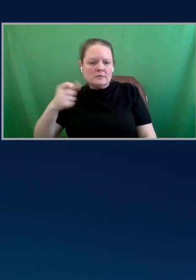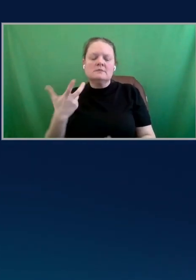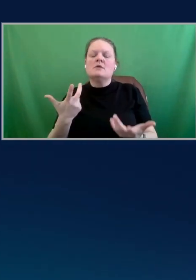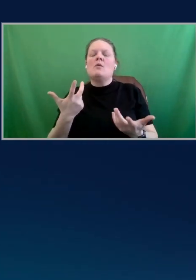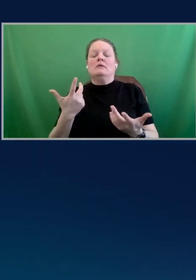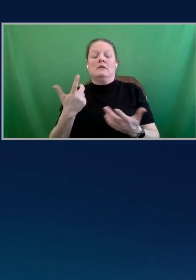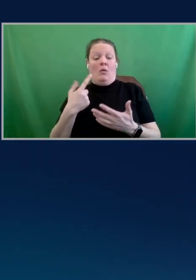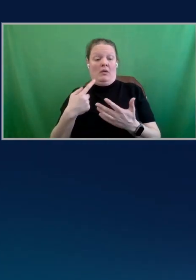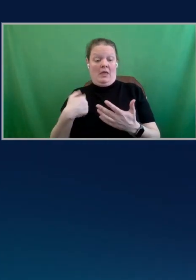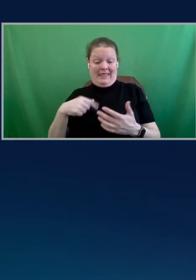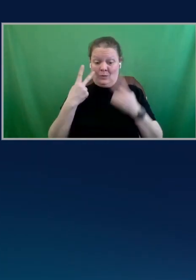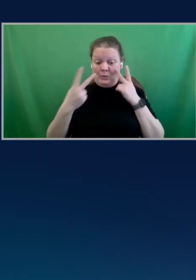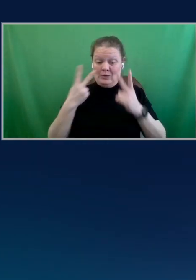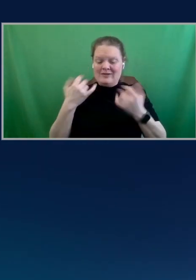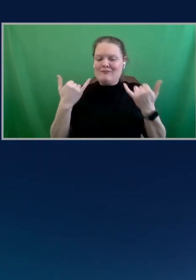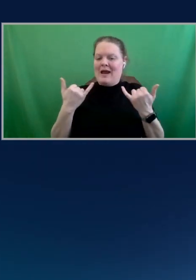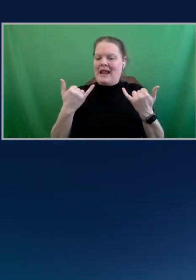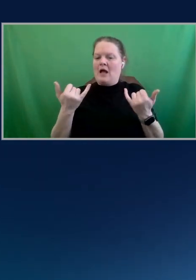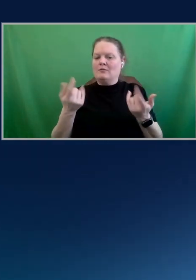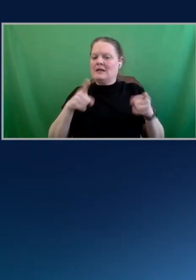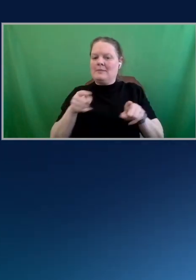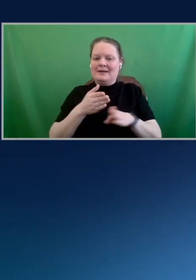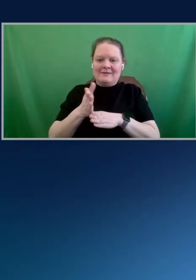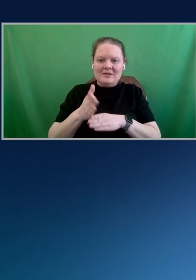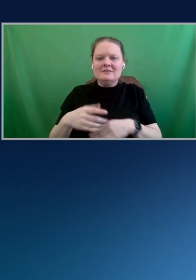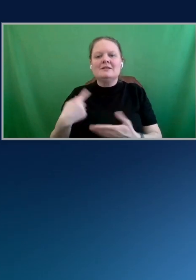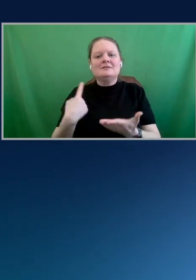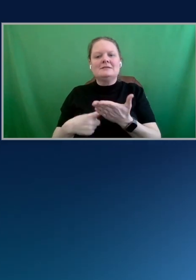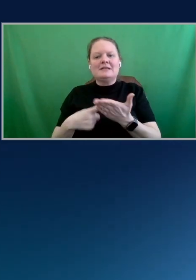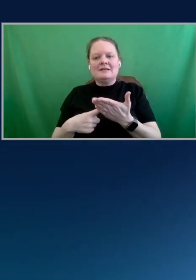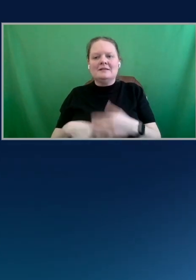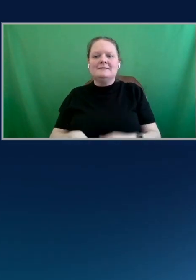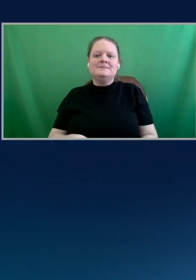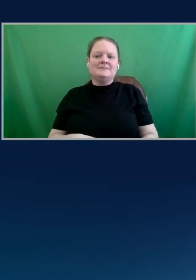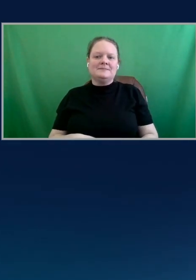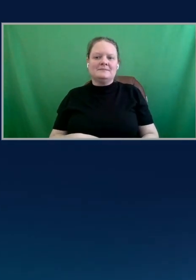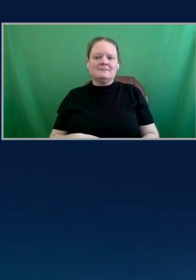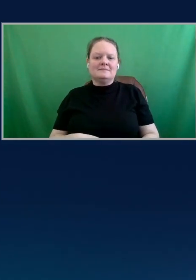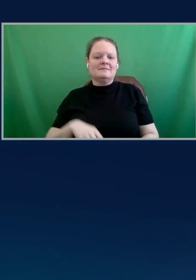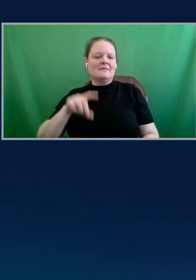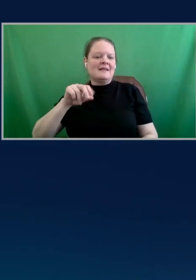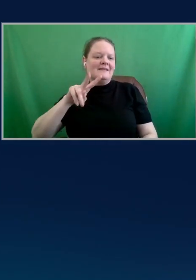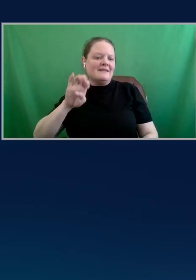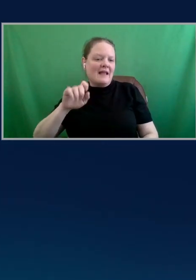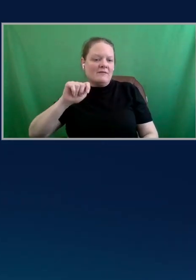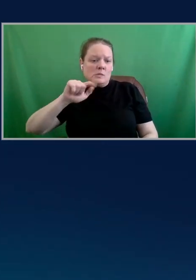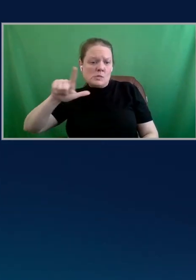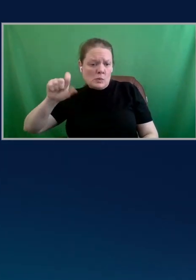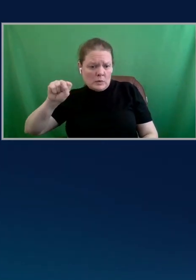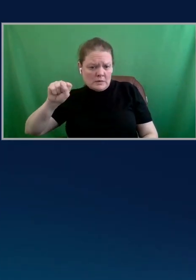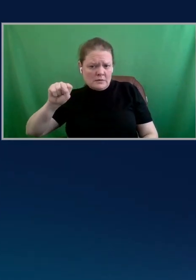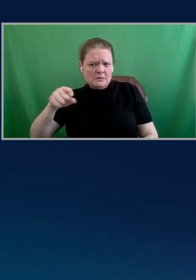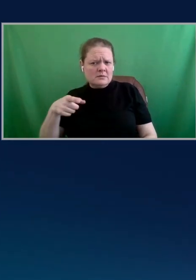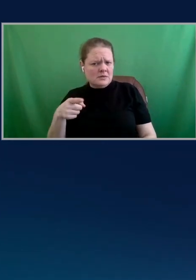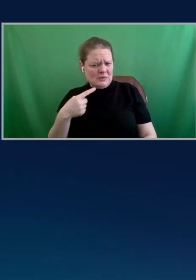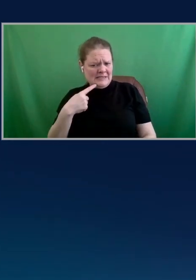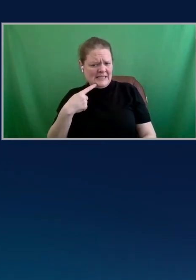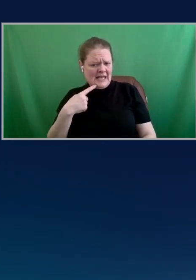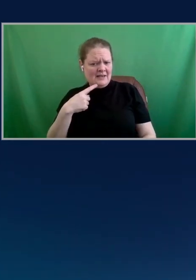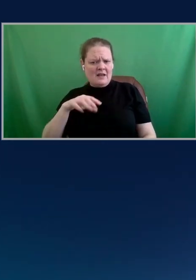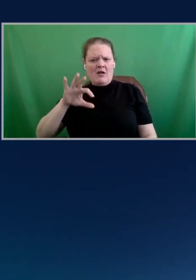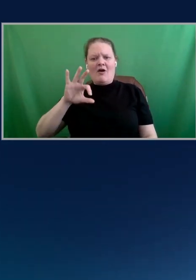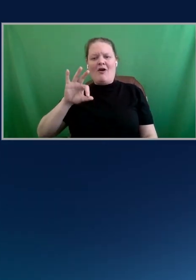seeing in the market right now. And so yeah, let's talk Let's dev talk tools. about dev tools. Yeah. Like you just said the word frothy.